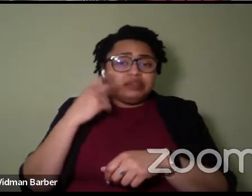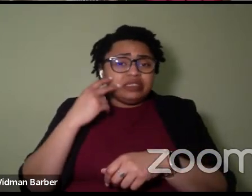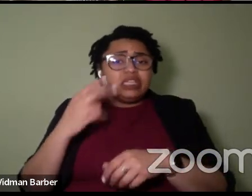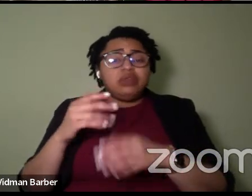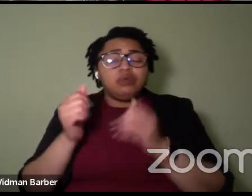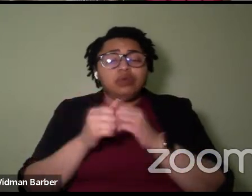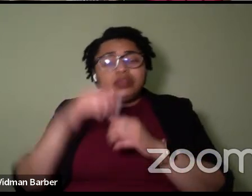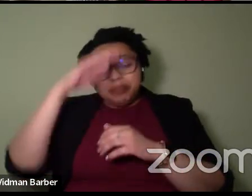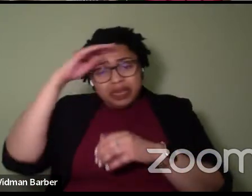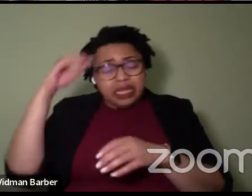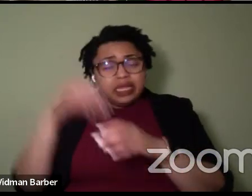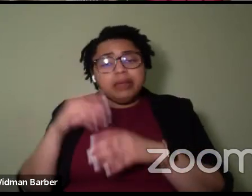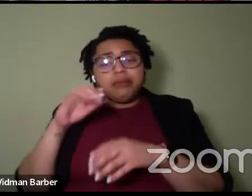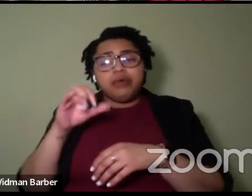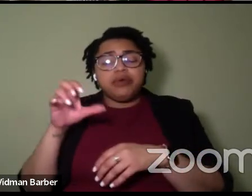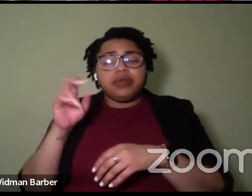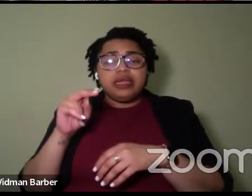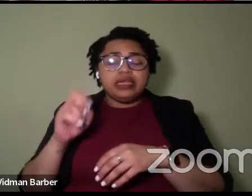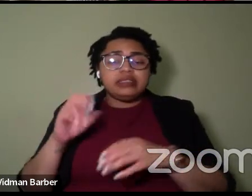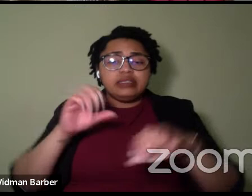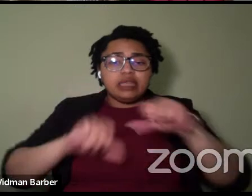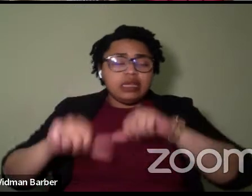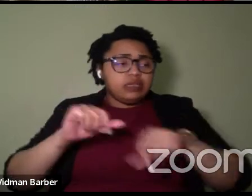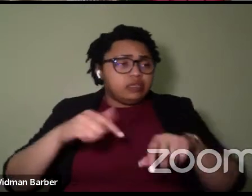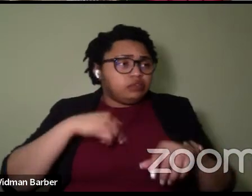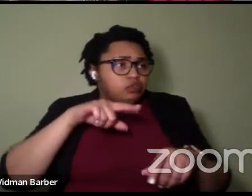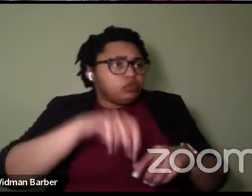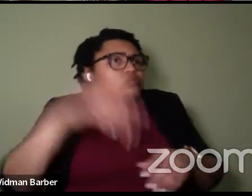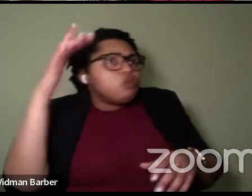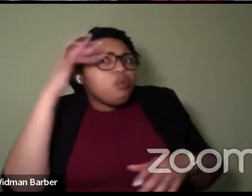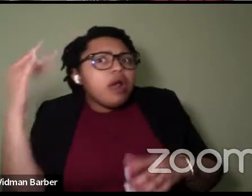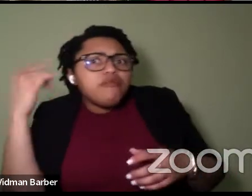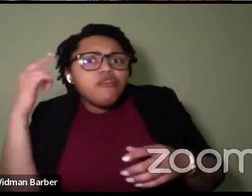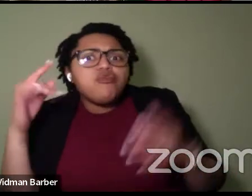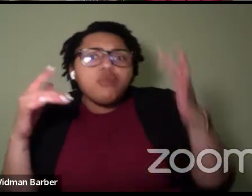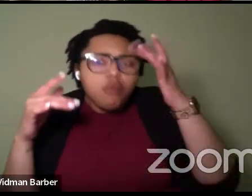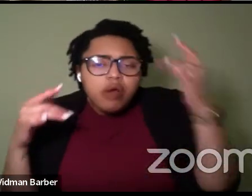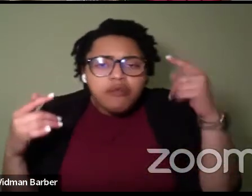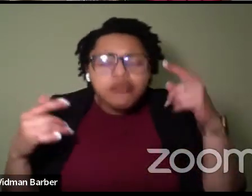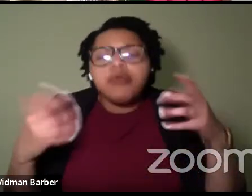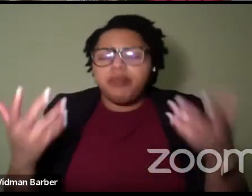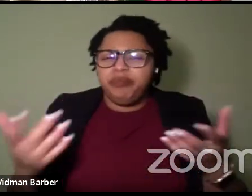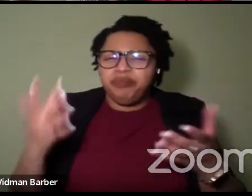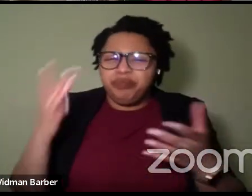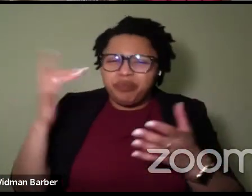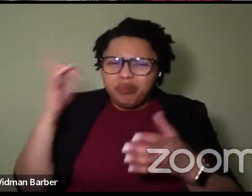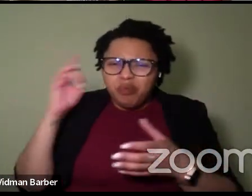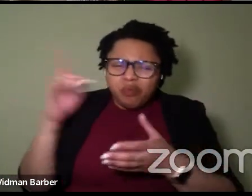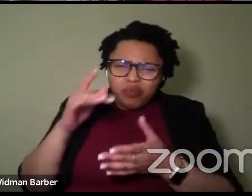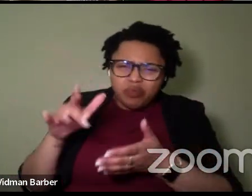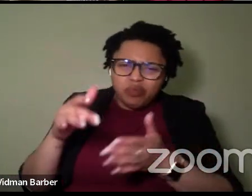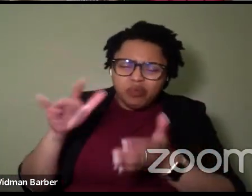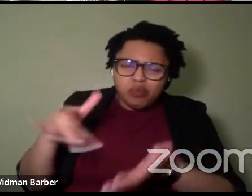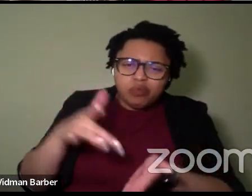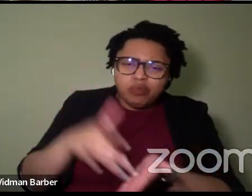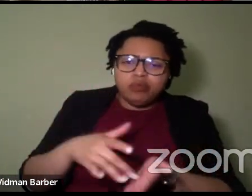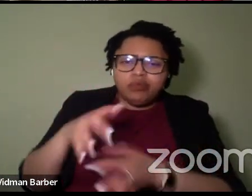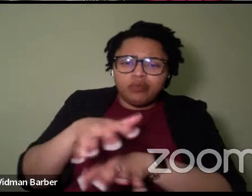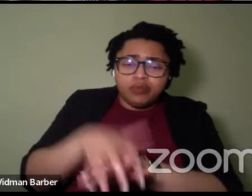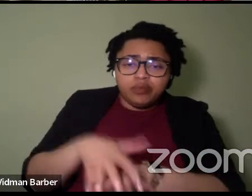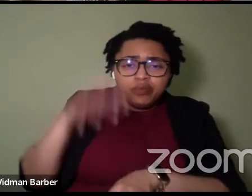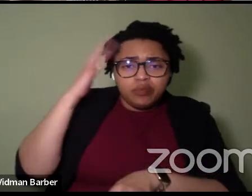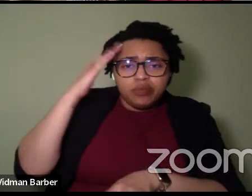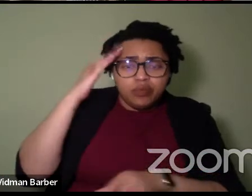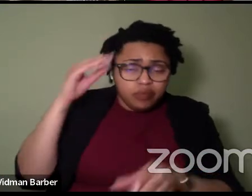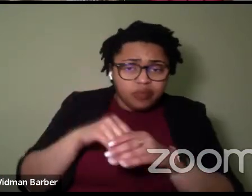marine science. There's the question, well, why? Why do you need to center, Indigenous knowledge in these